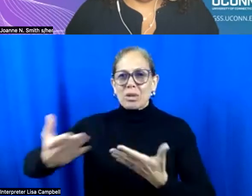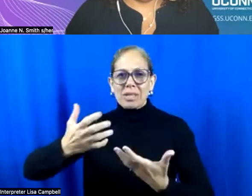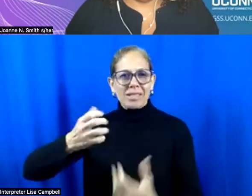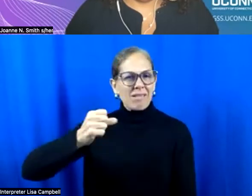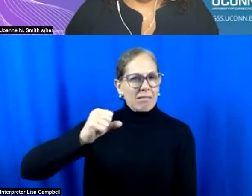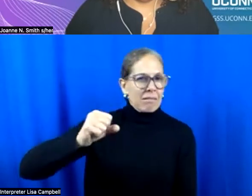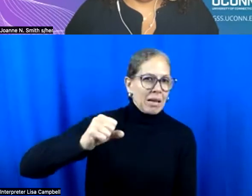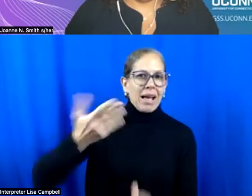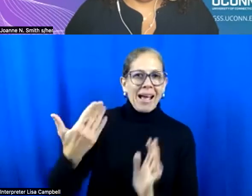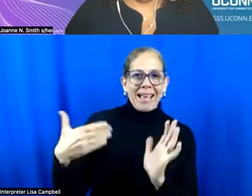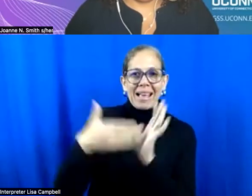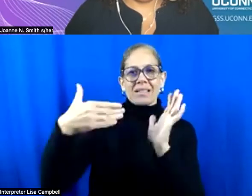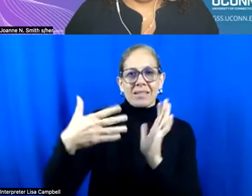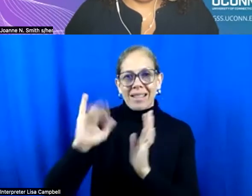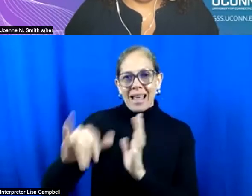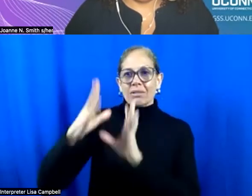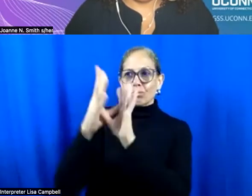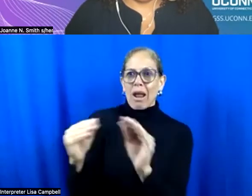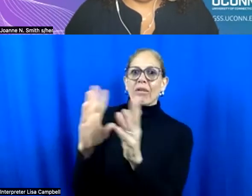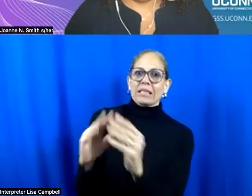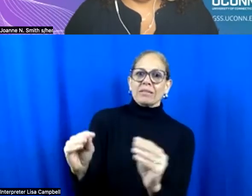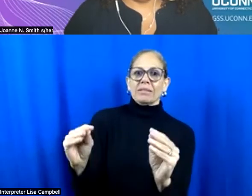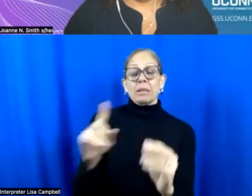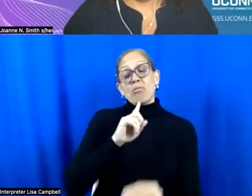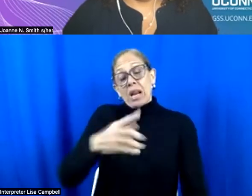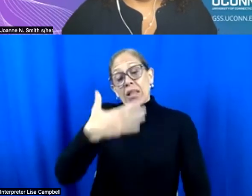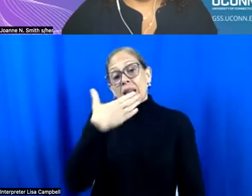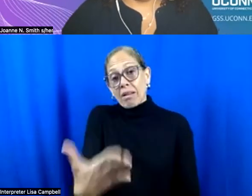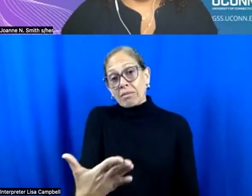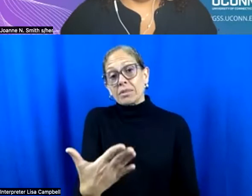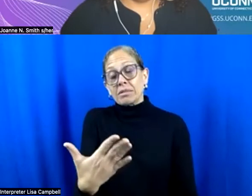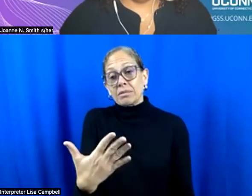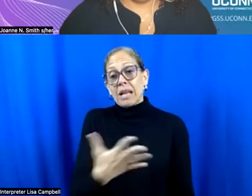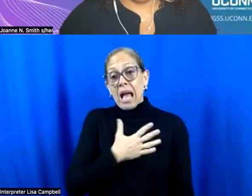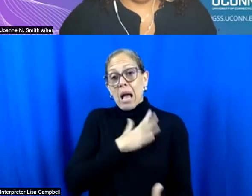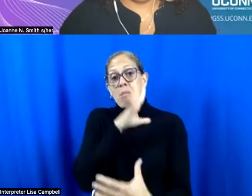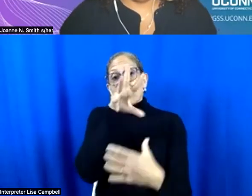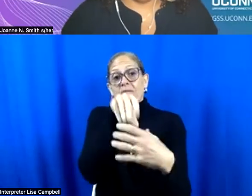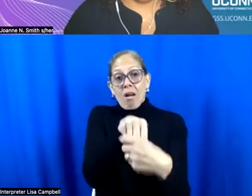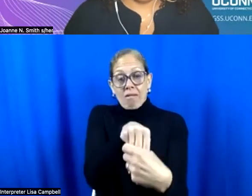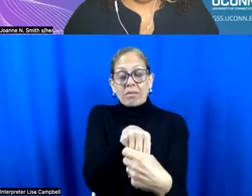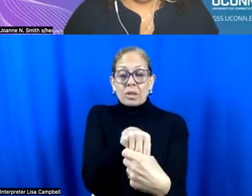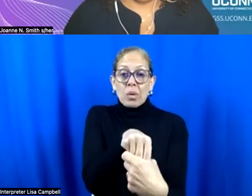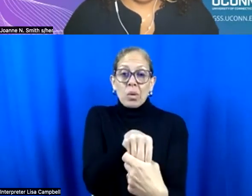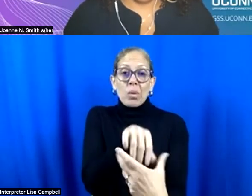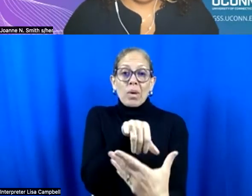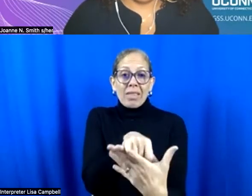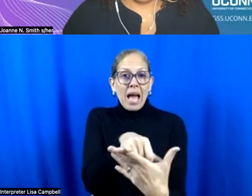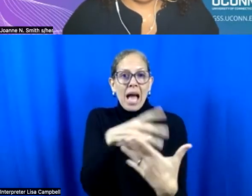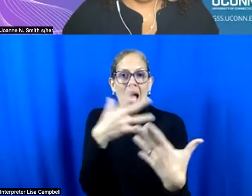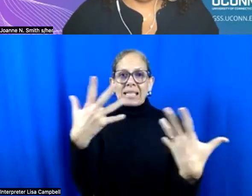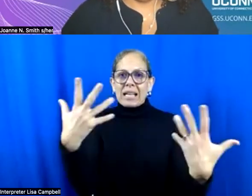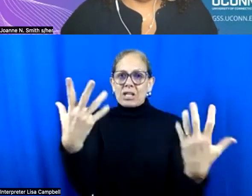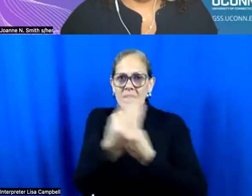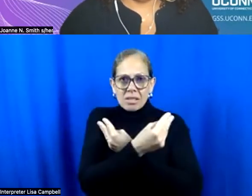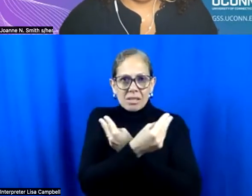I think that for me is what I'm grateful to be able to be a part of that, and just dispelling all of